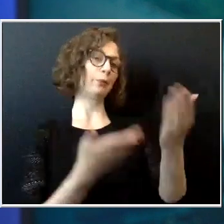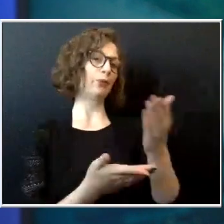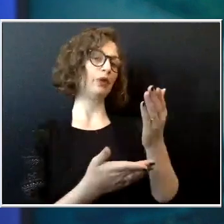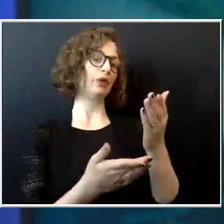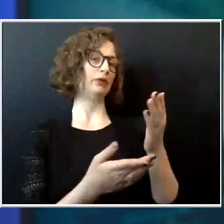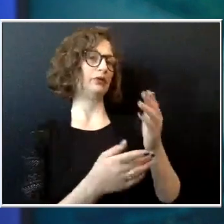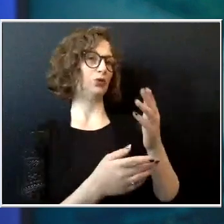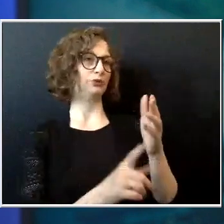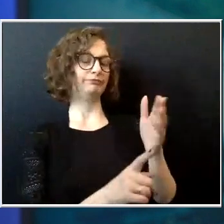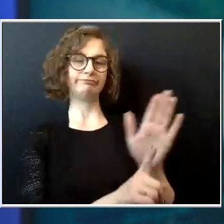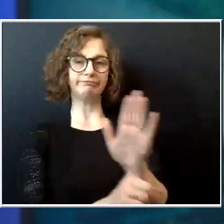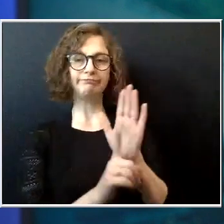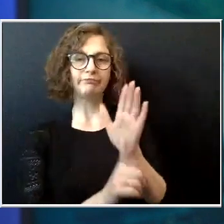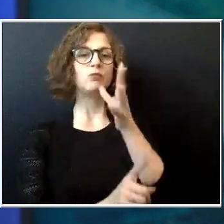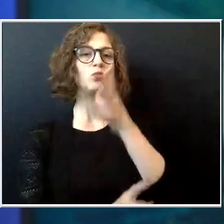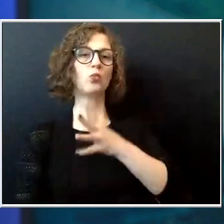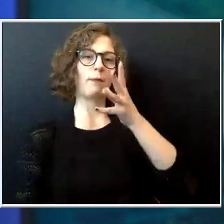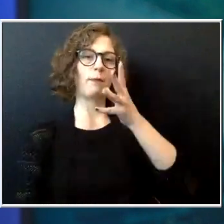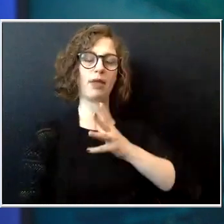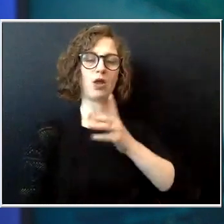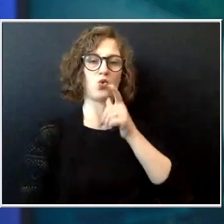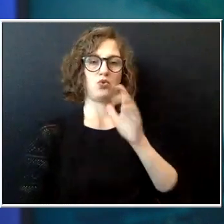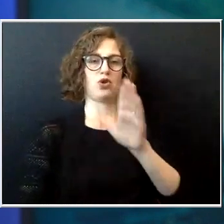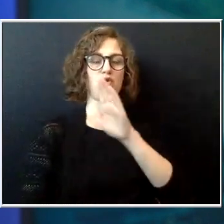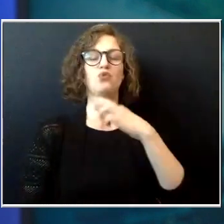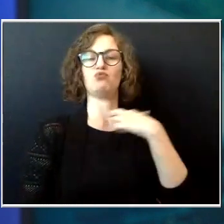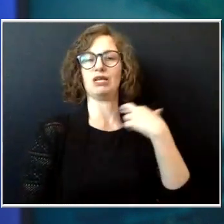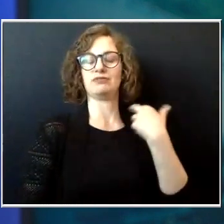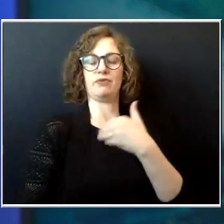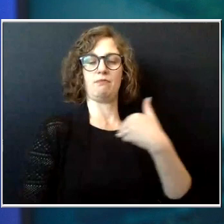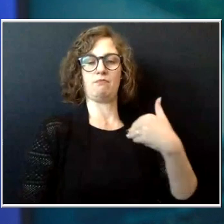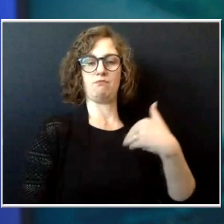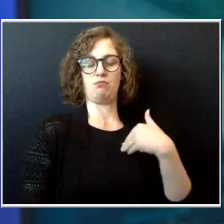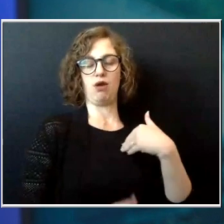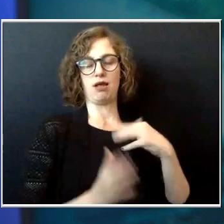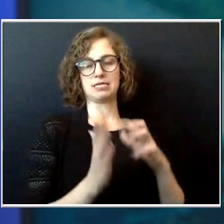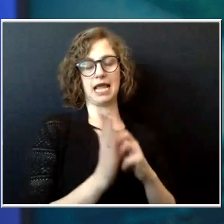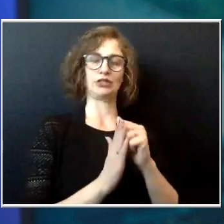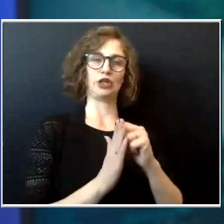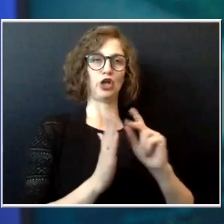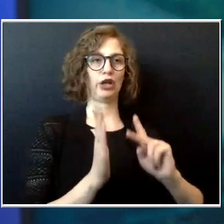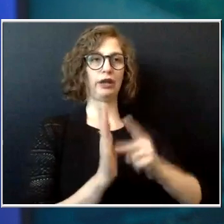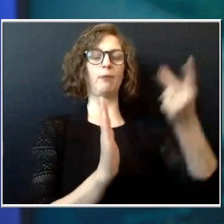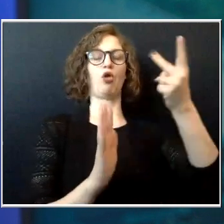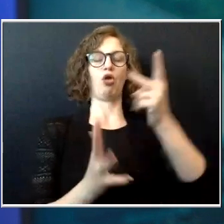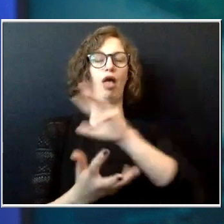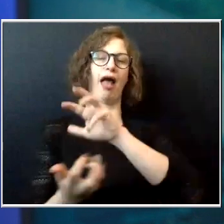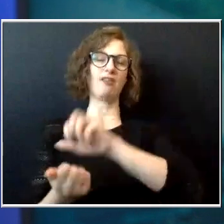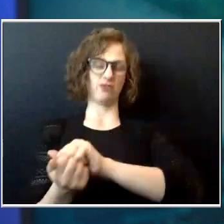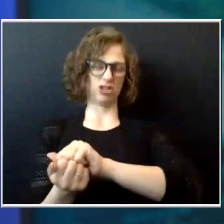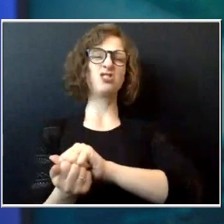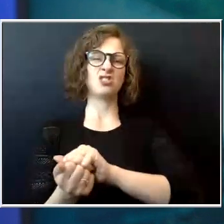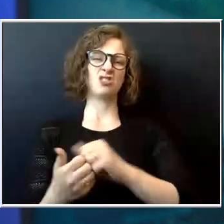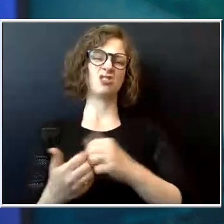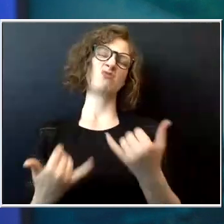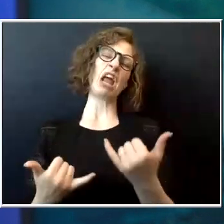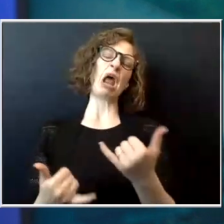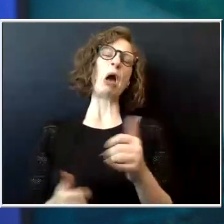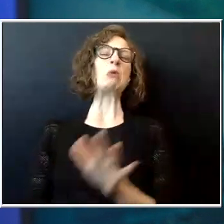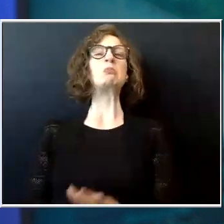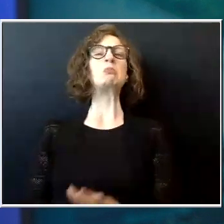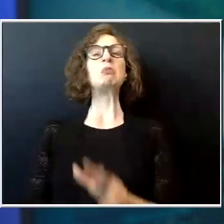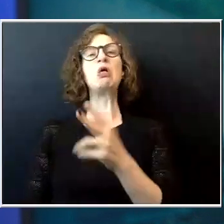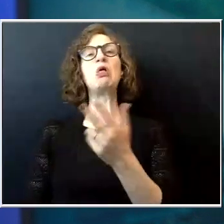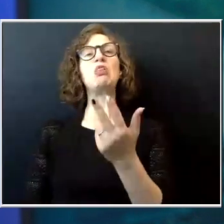least double the average woman's risk of breast cancer, which right now is around 12 to 13% lifetime risk is average.